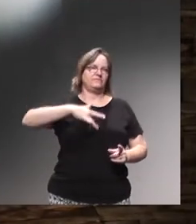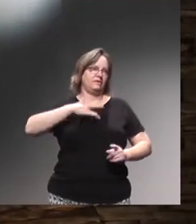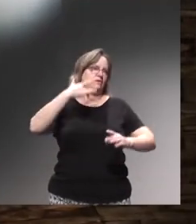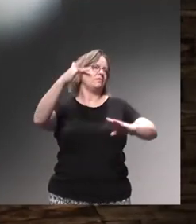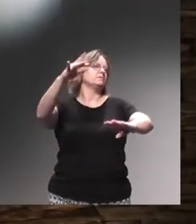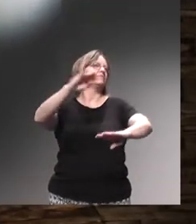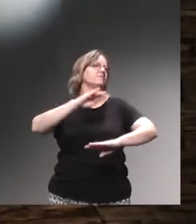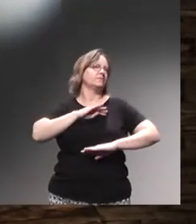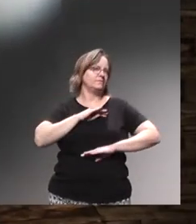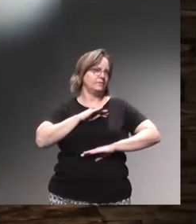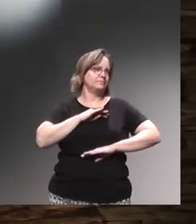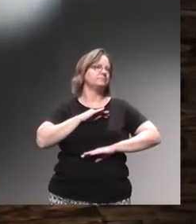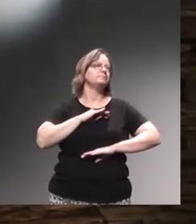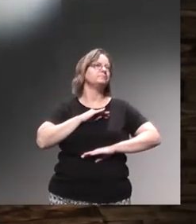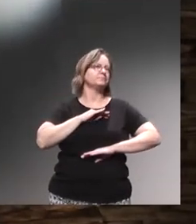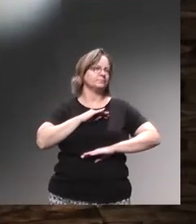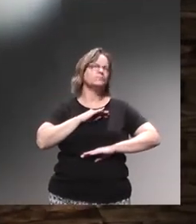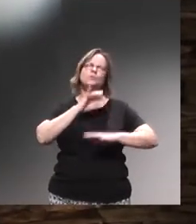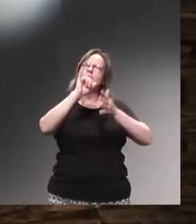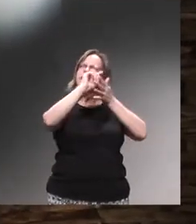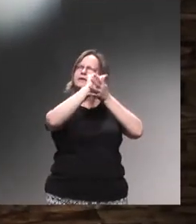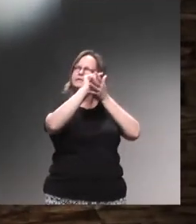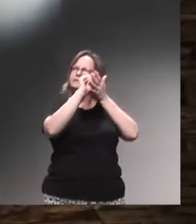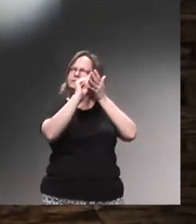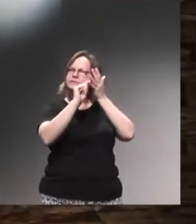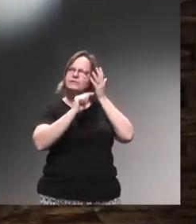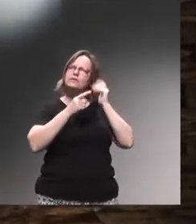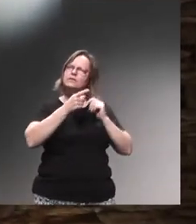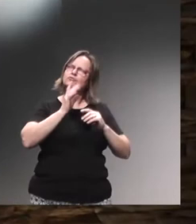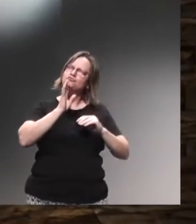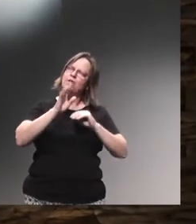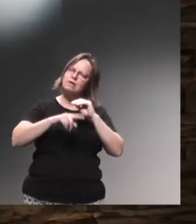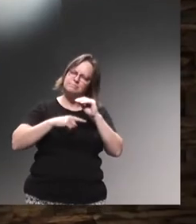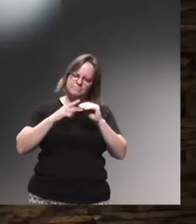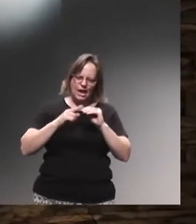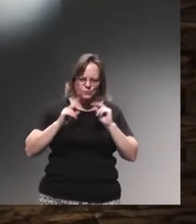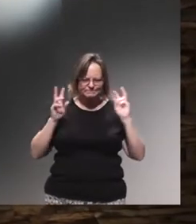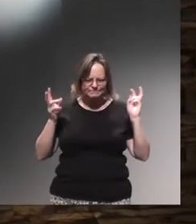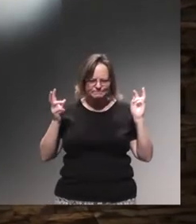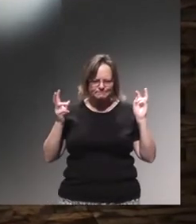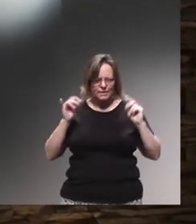And so this talks about that deeper quality,